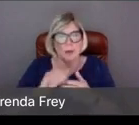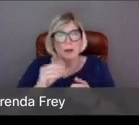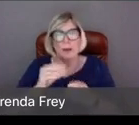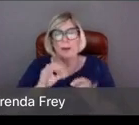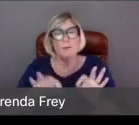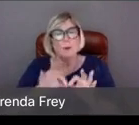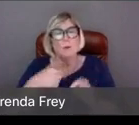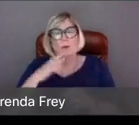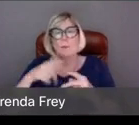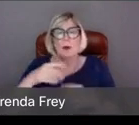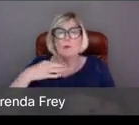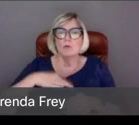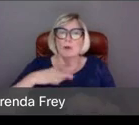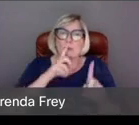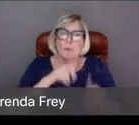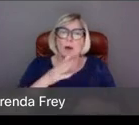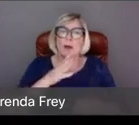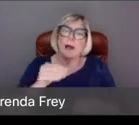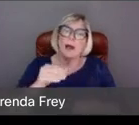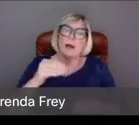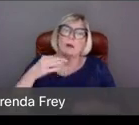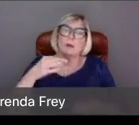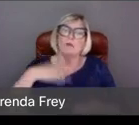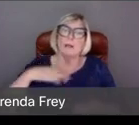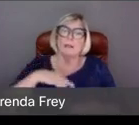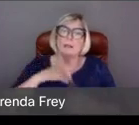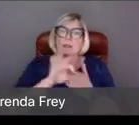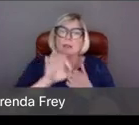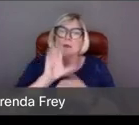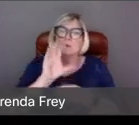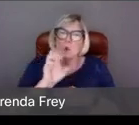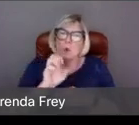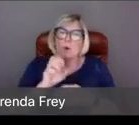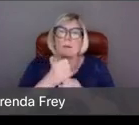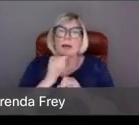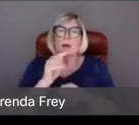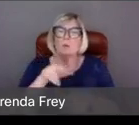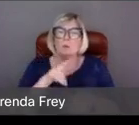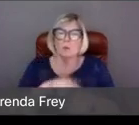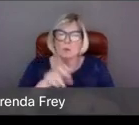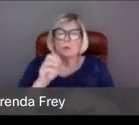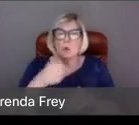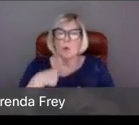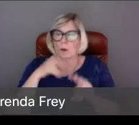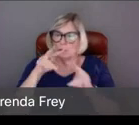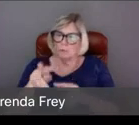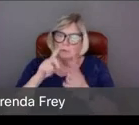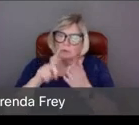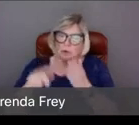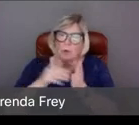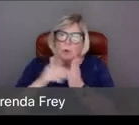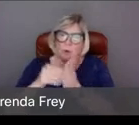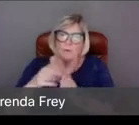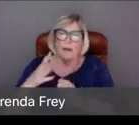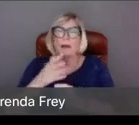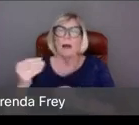reports and credit scores somewhat of a norm, that we're looking at them often, that we understand them. So we're going to talk about a lot of great things tonight